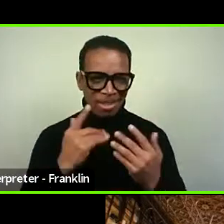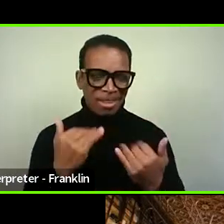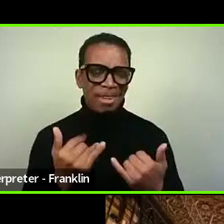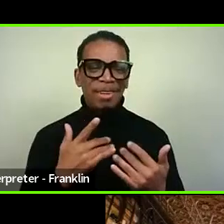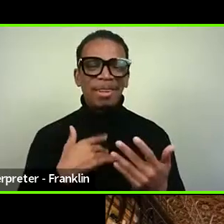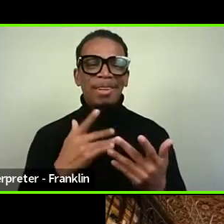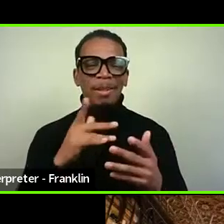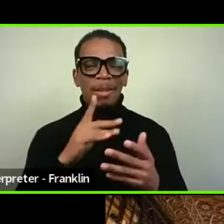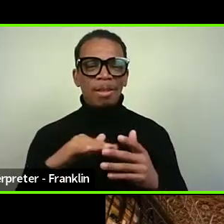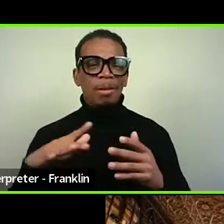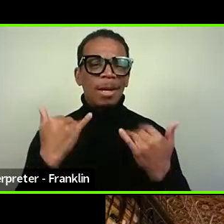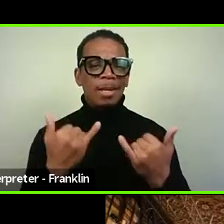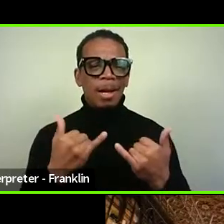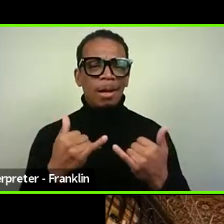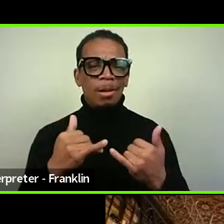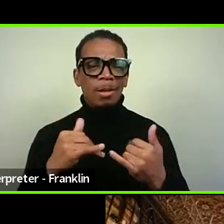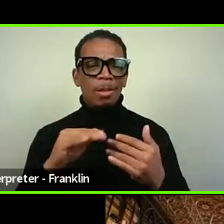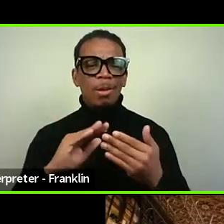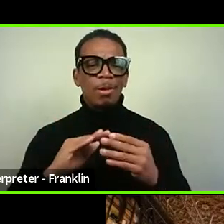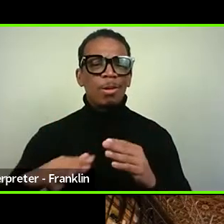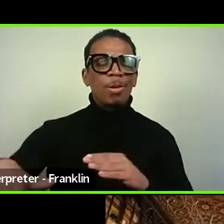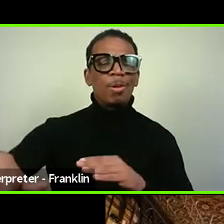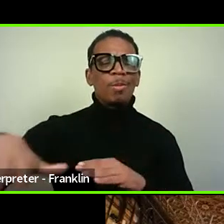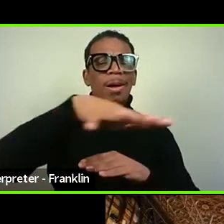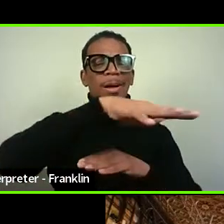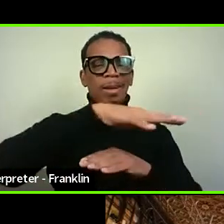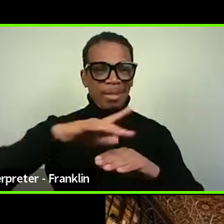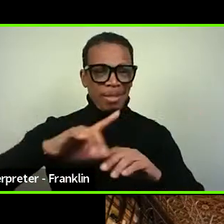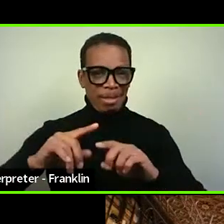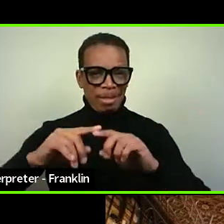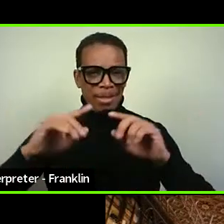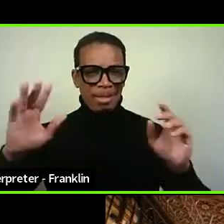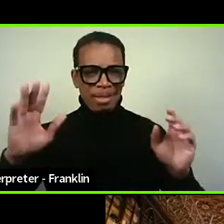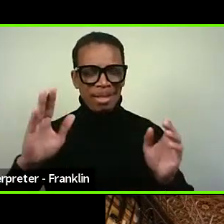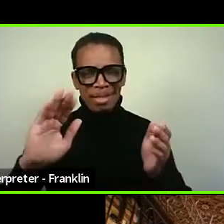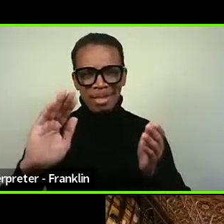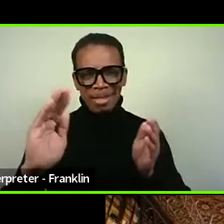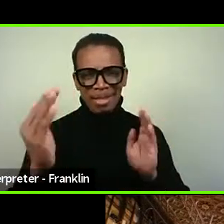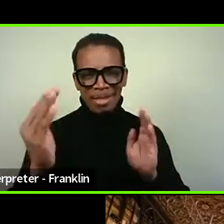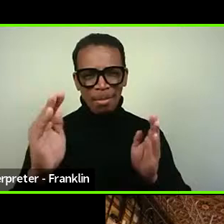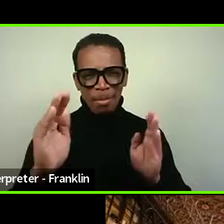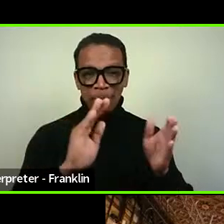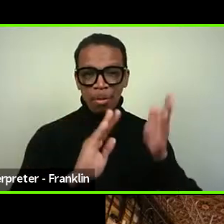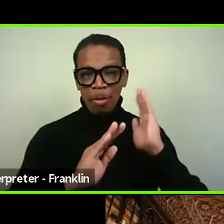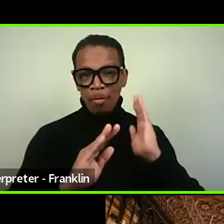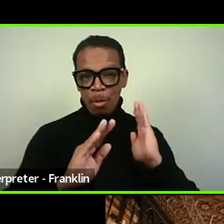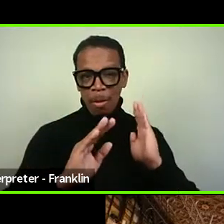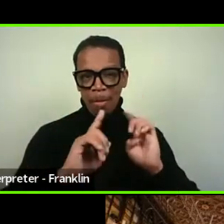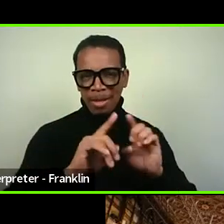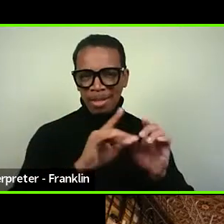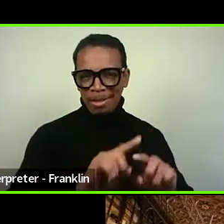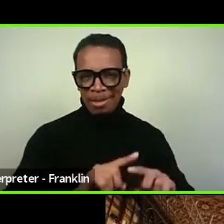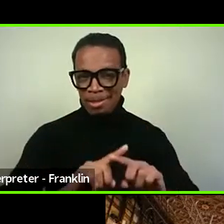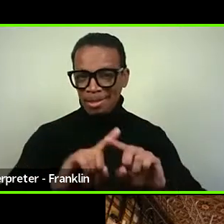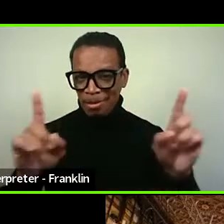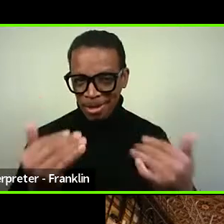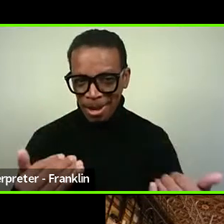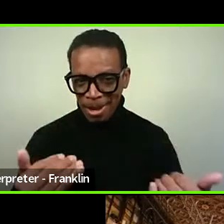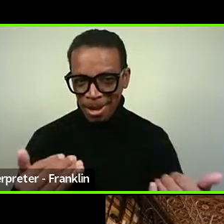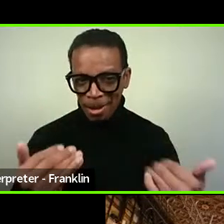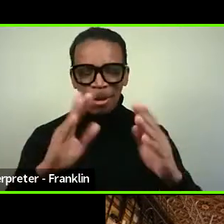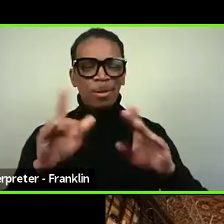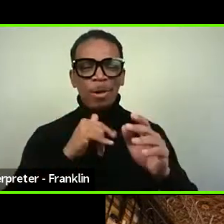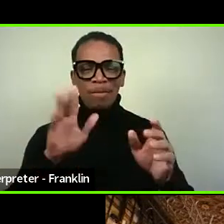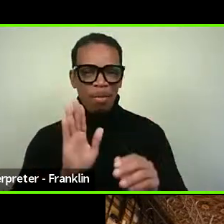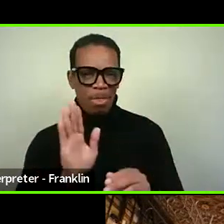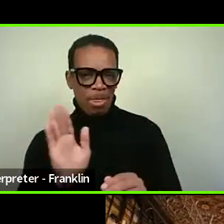the landscape, it has some similarities, but they're very different as well. So joining us from and bringing their